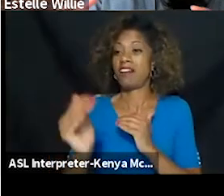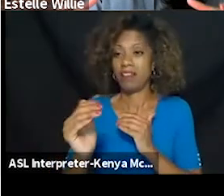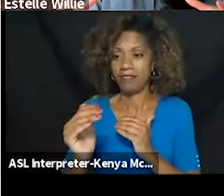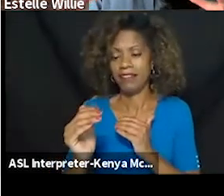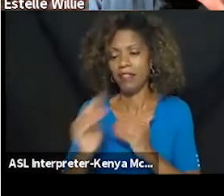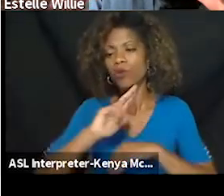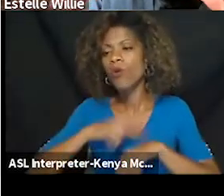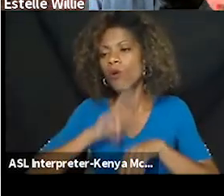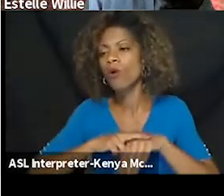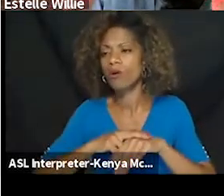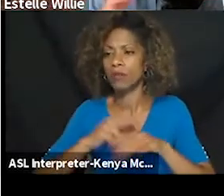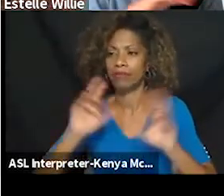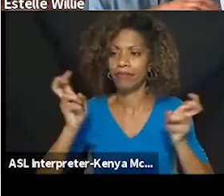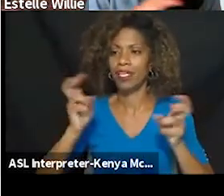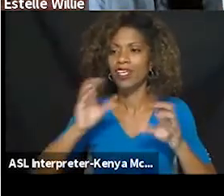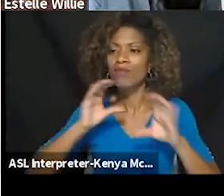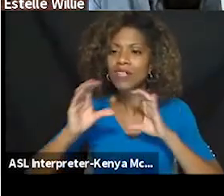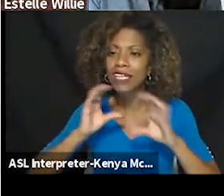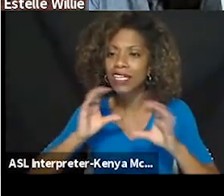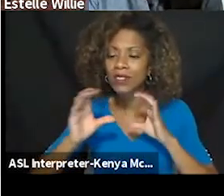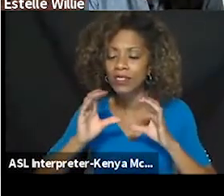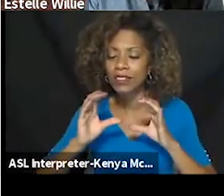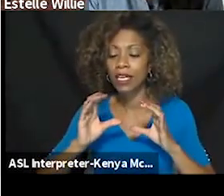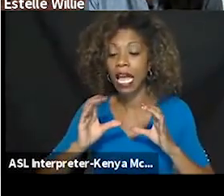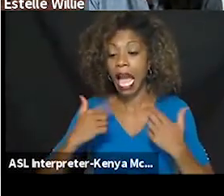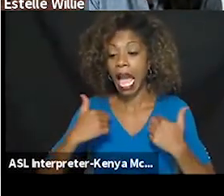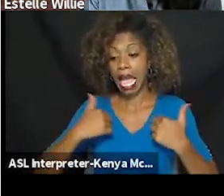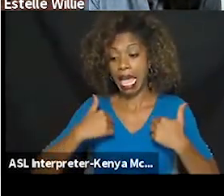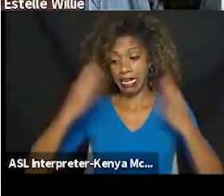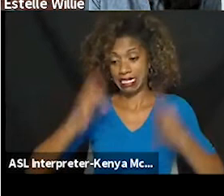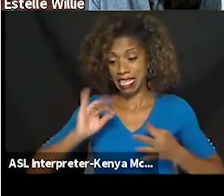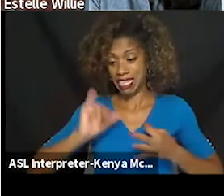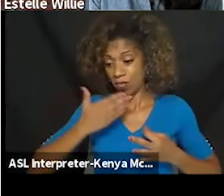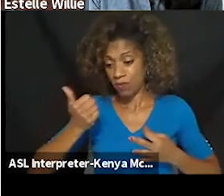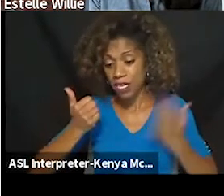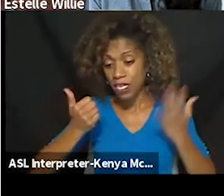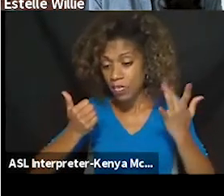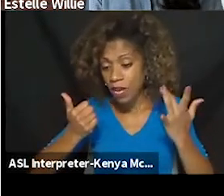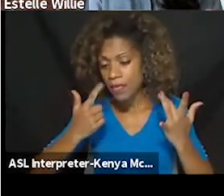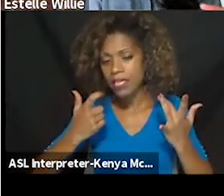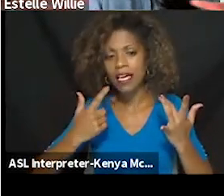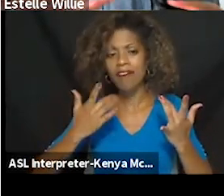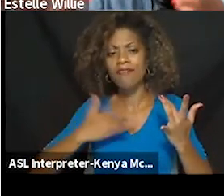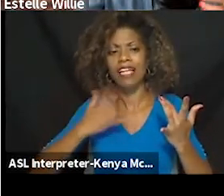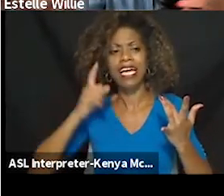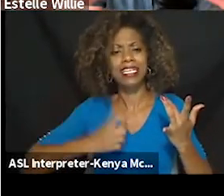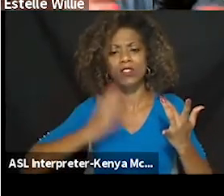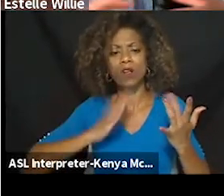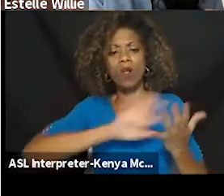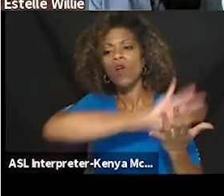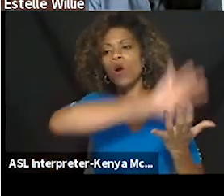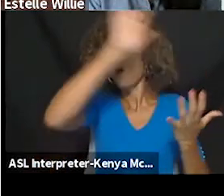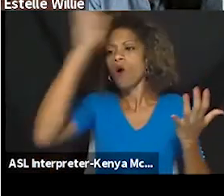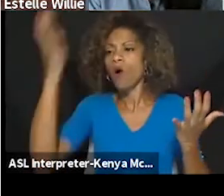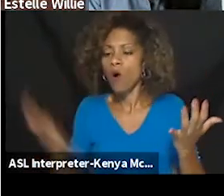I could understand the whole ecosystem of the work that the foundation was doing to really figure out how all of